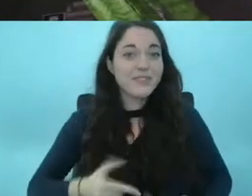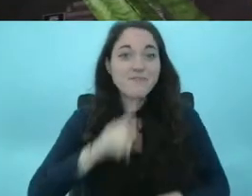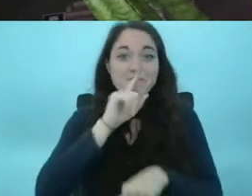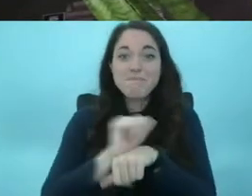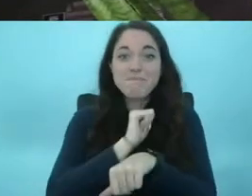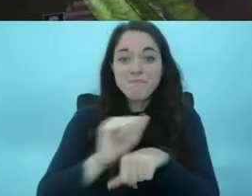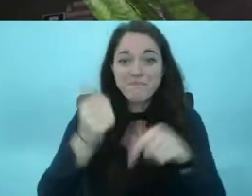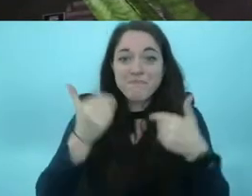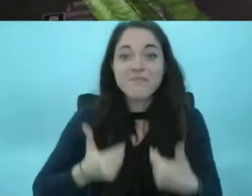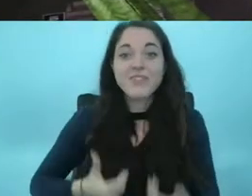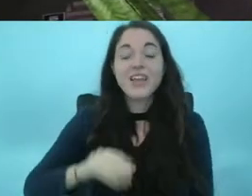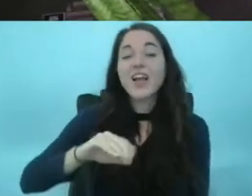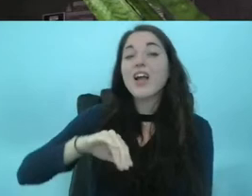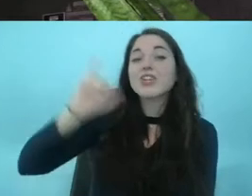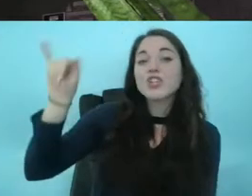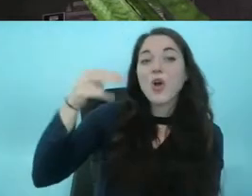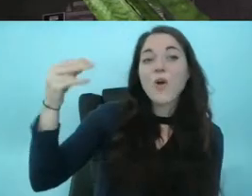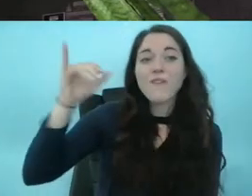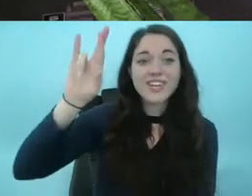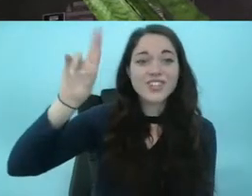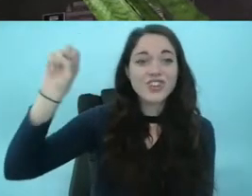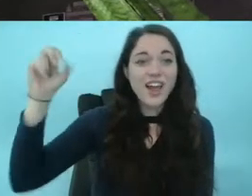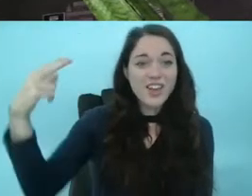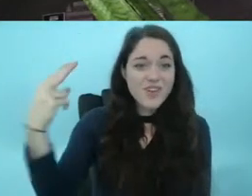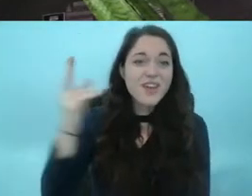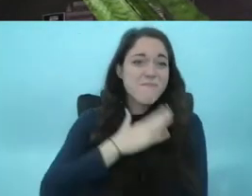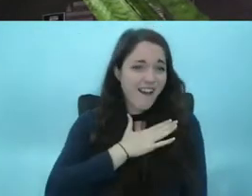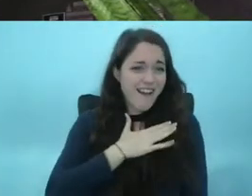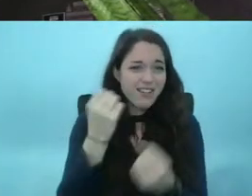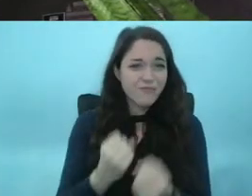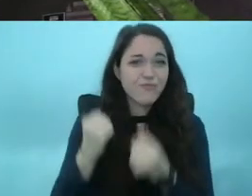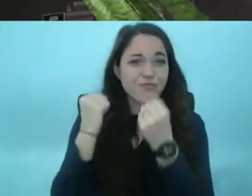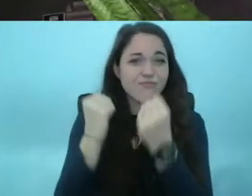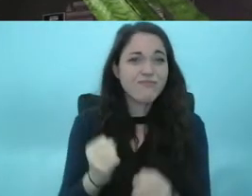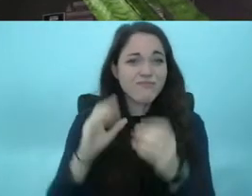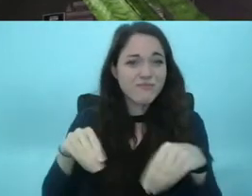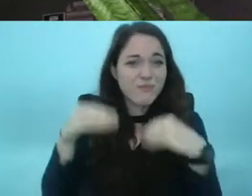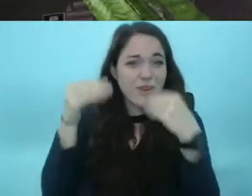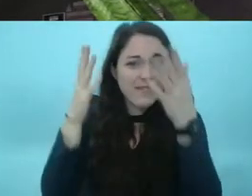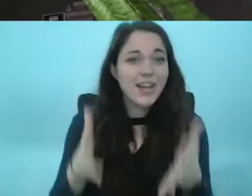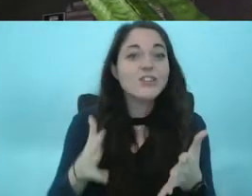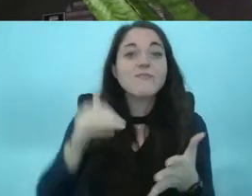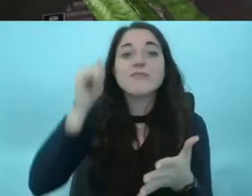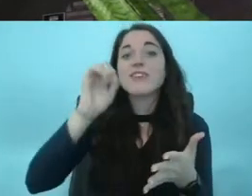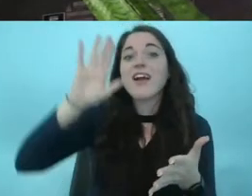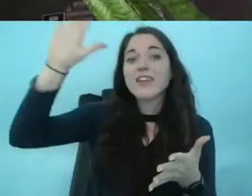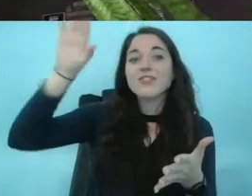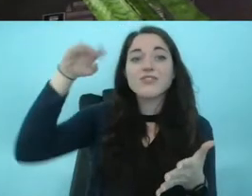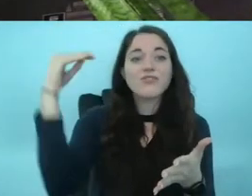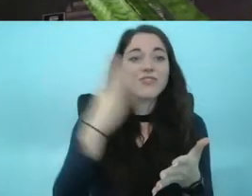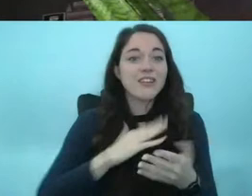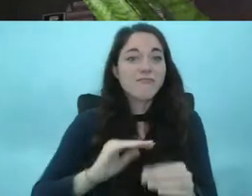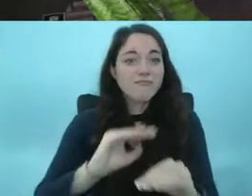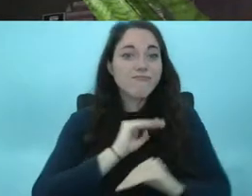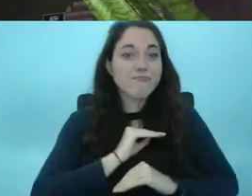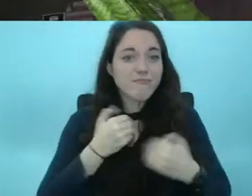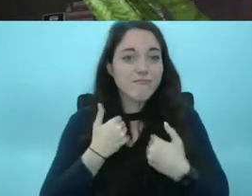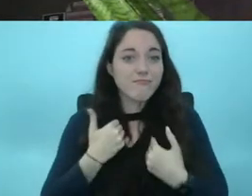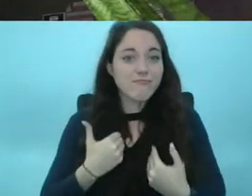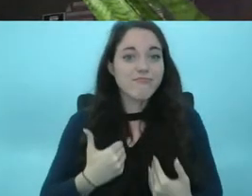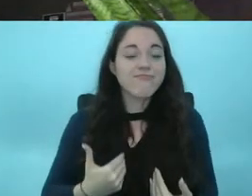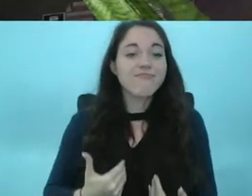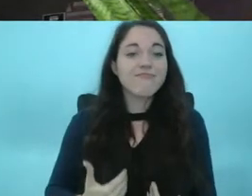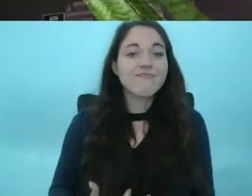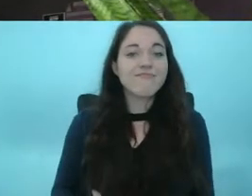me. Jehovah Jireh, my provider, God's grace is sufficient for